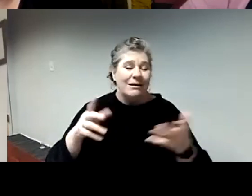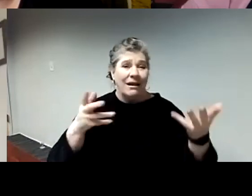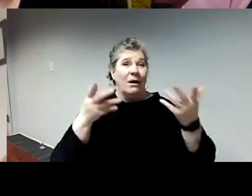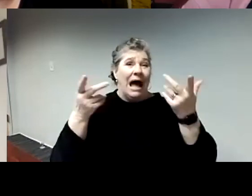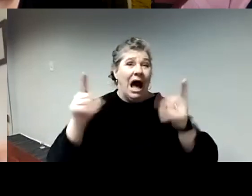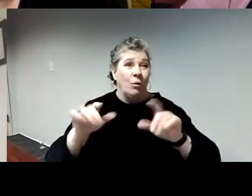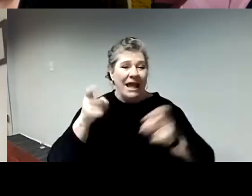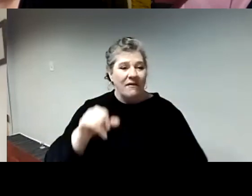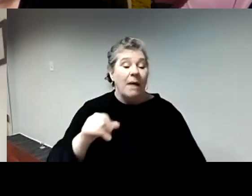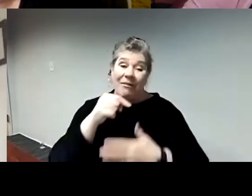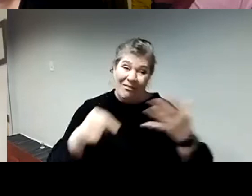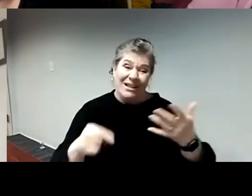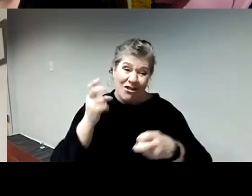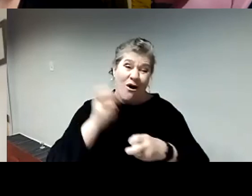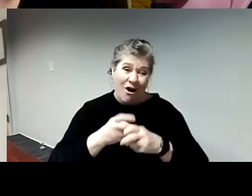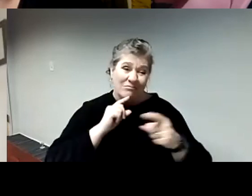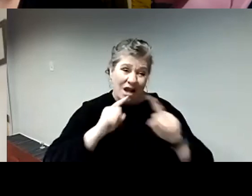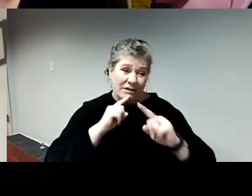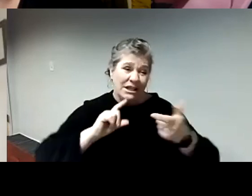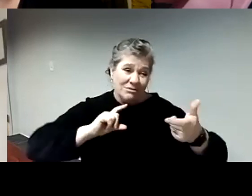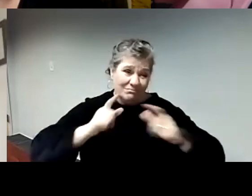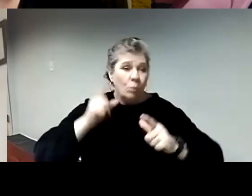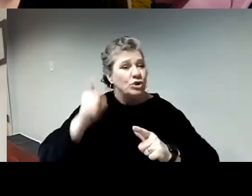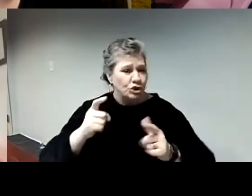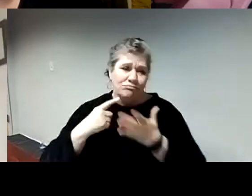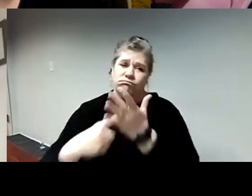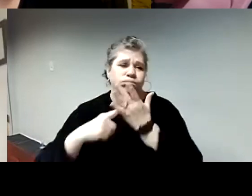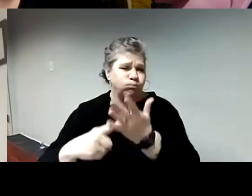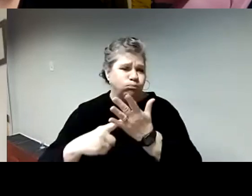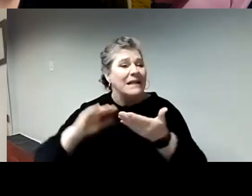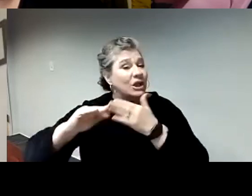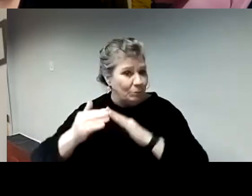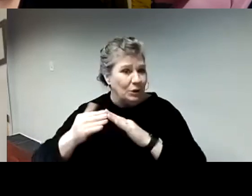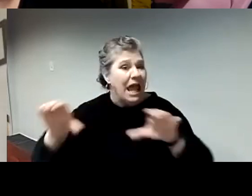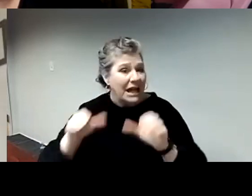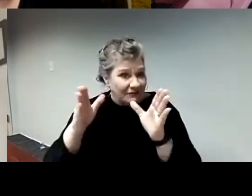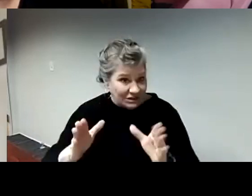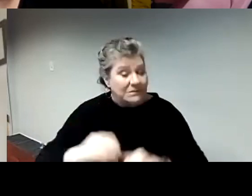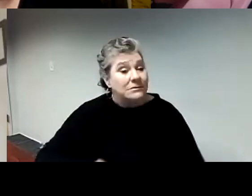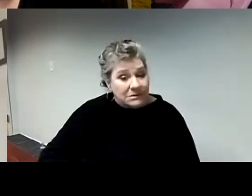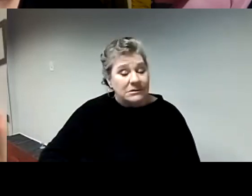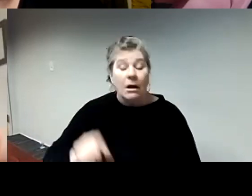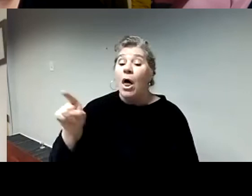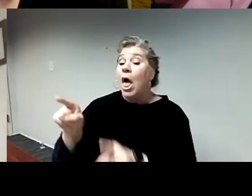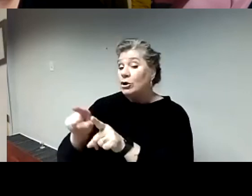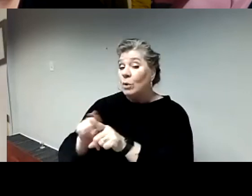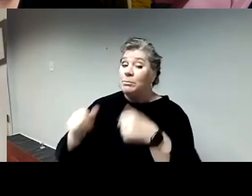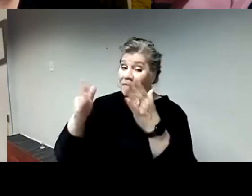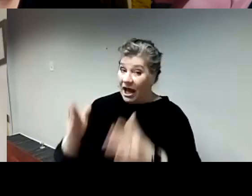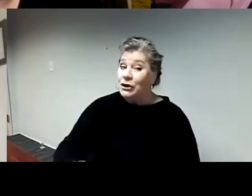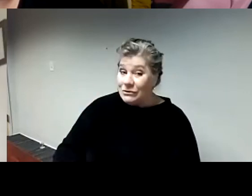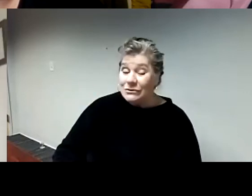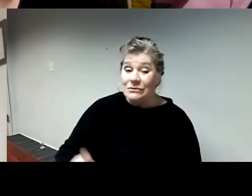but right, these are the hard conversations we need to be having as community activists, as providers,